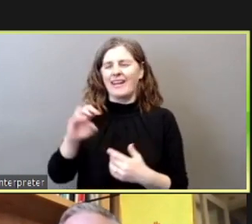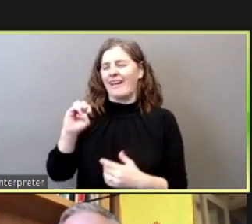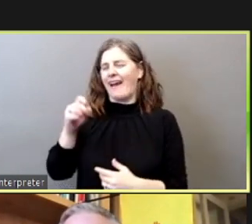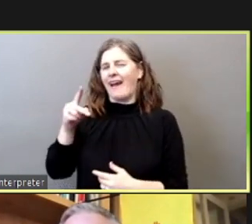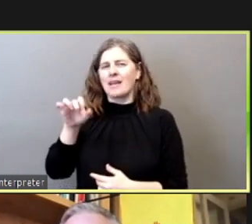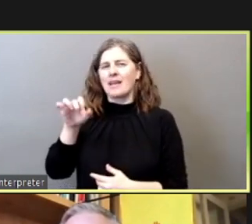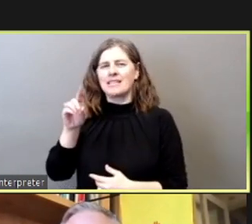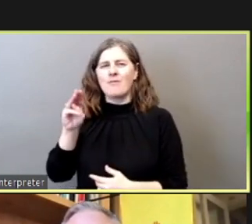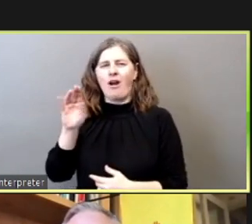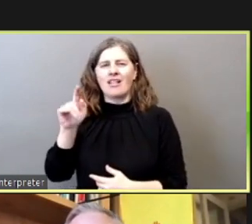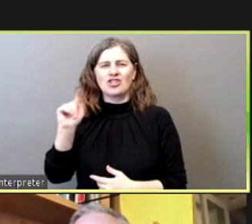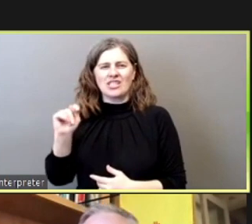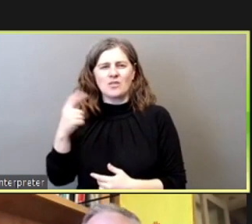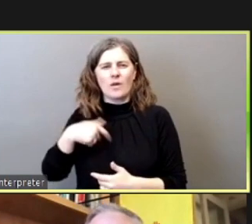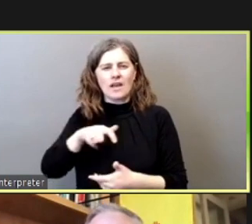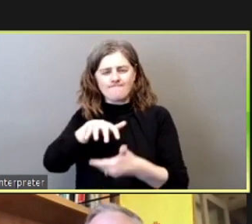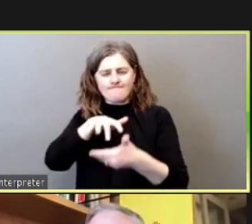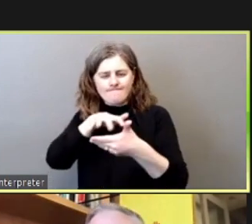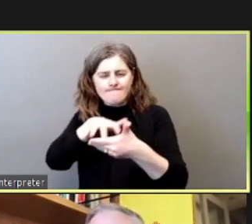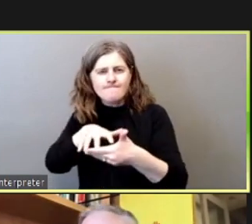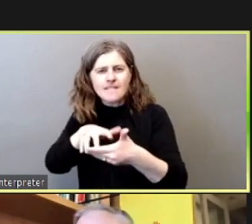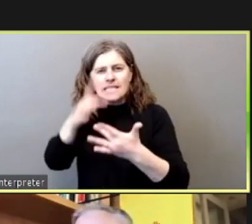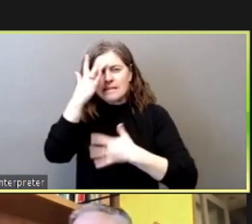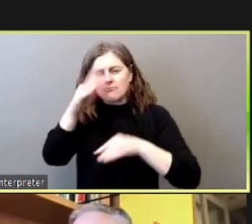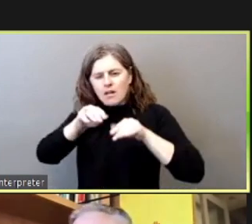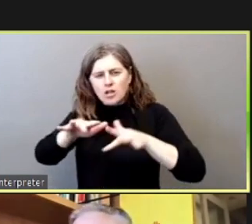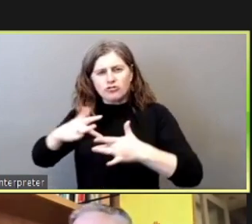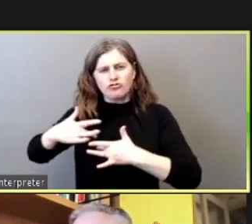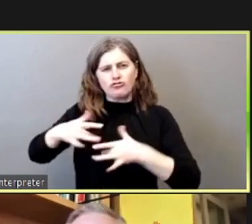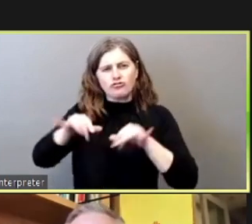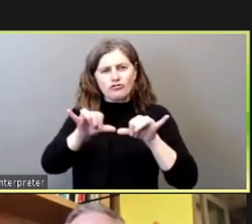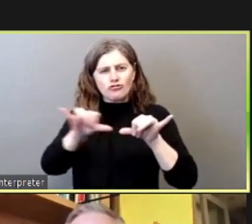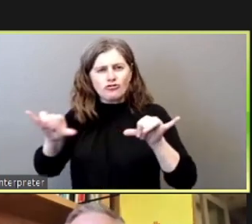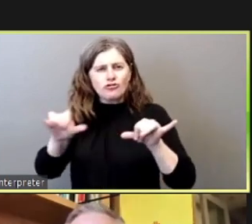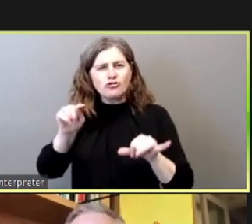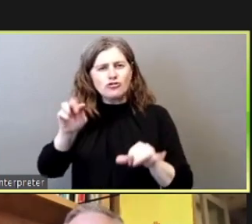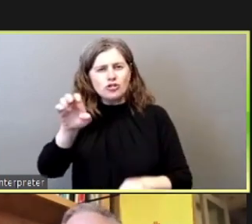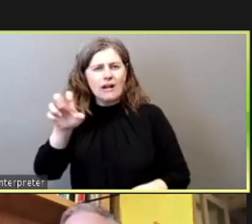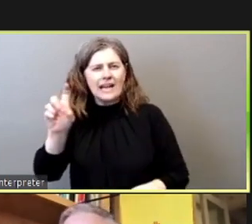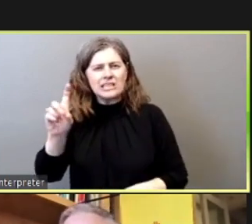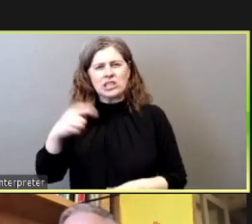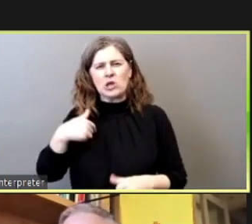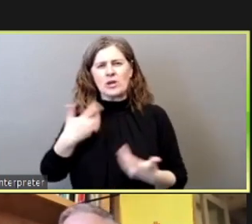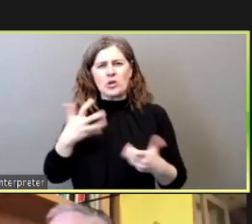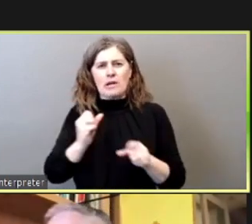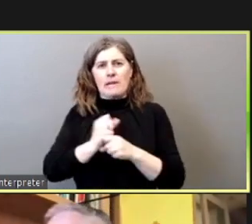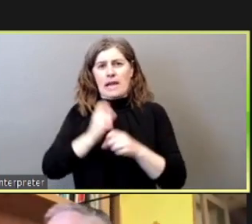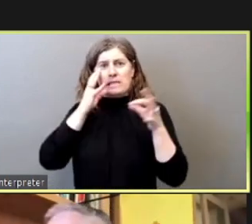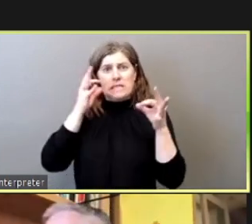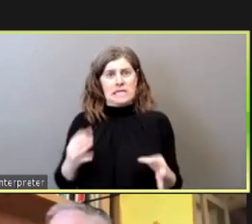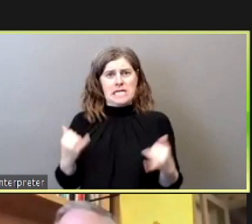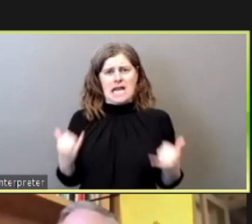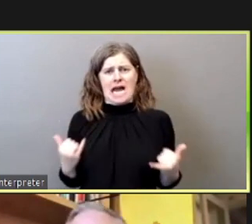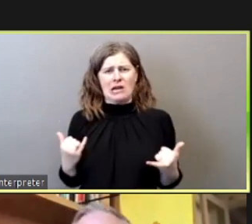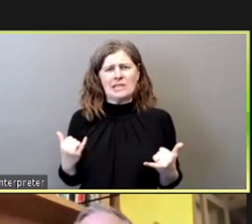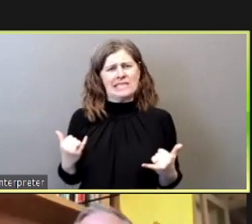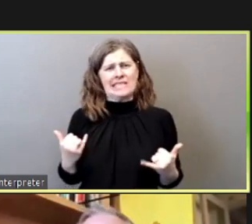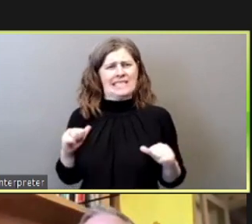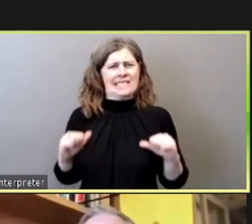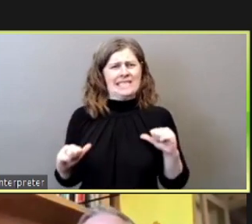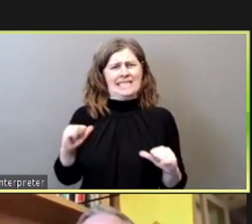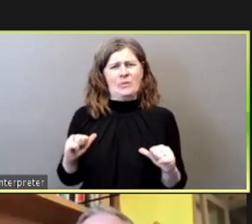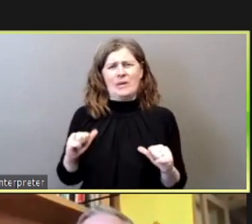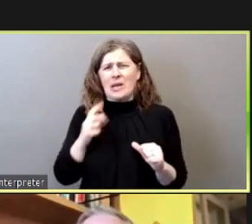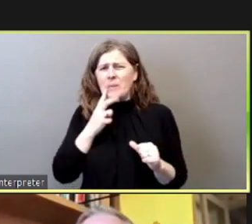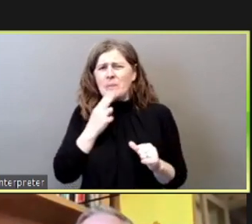epidemiologists follow trends. So, right, we're really reluctant to draw any conclusions from that tiny